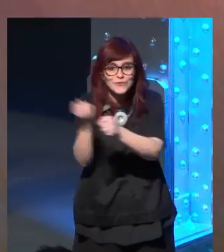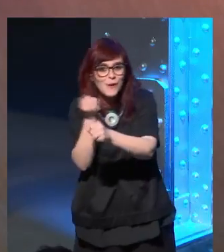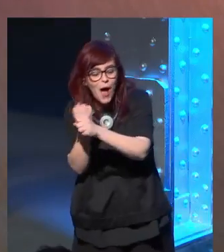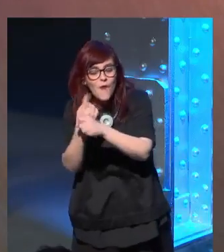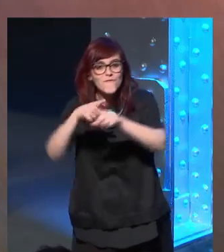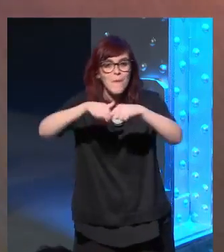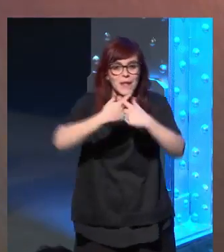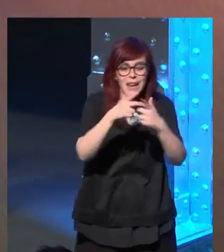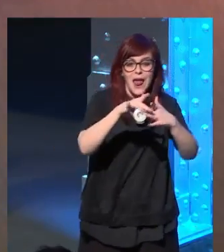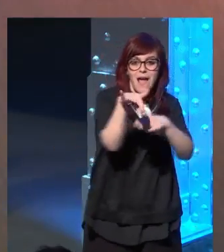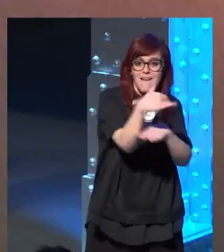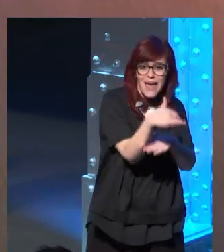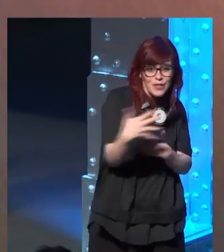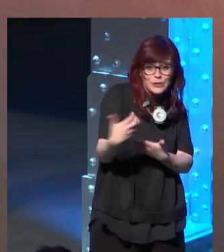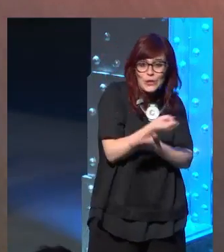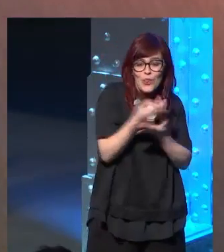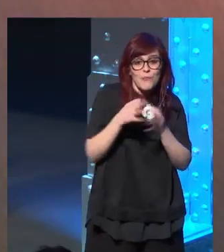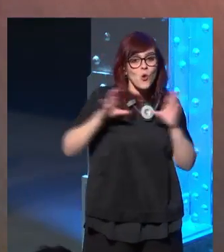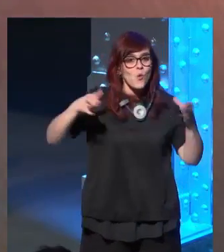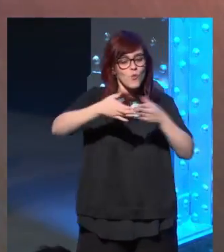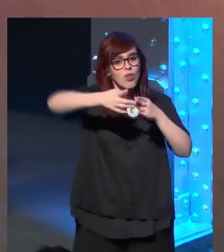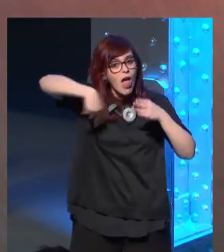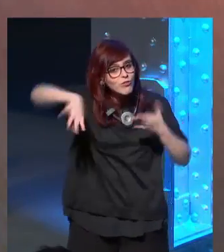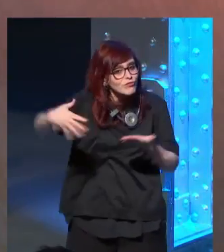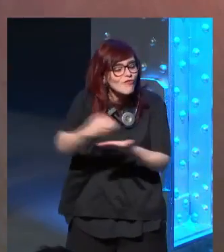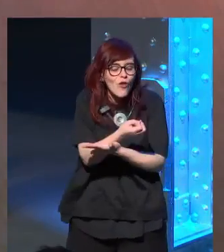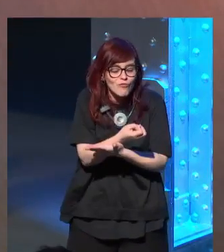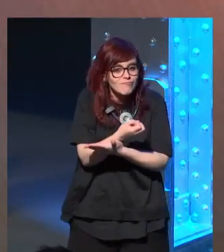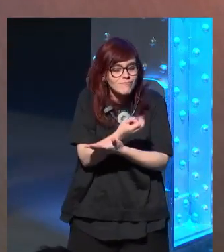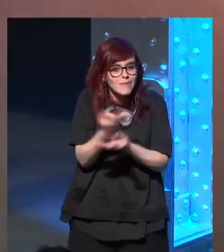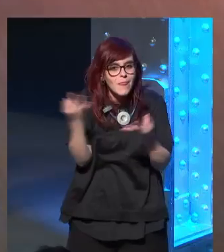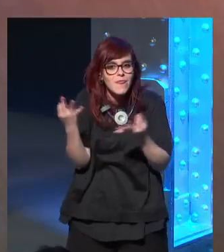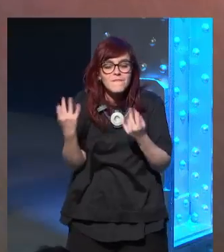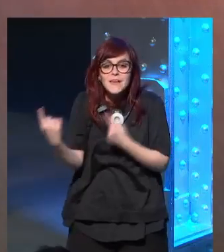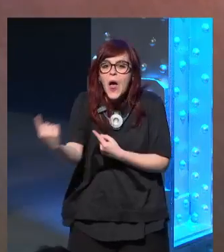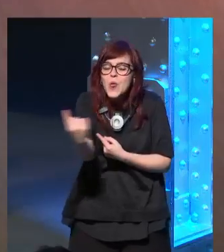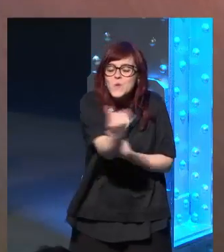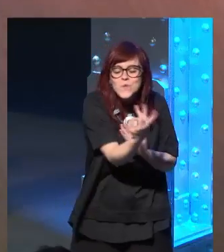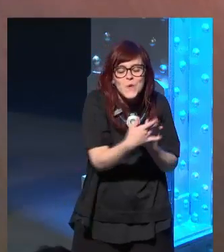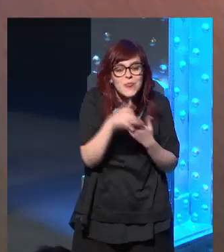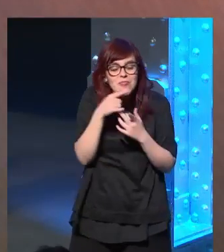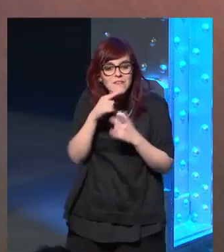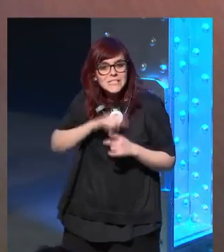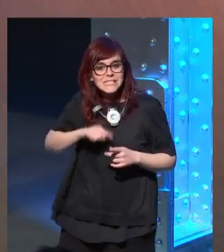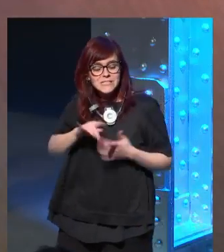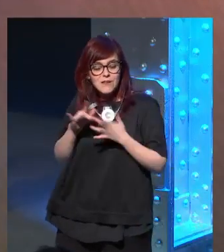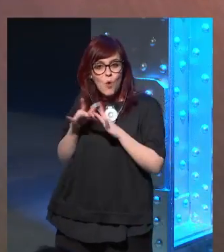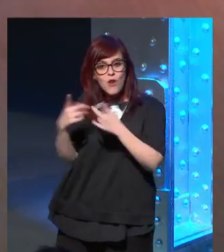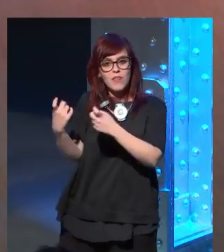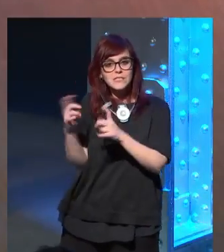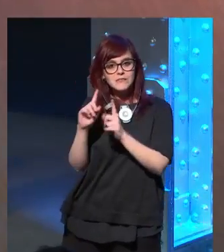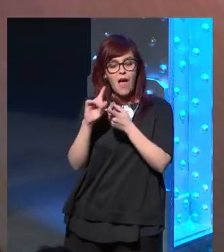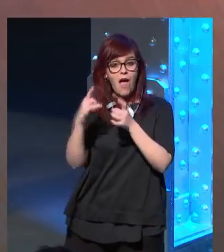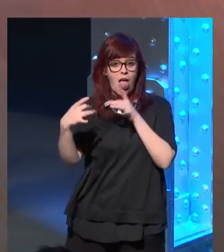in the street or in your community, I think is the most important we can do. We can